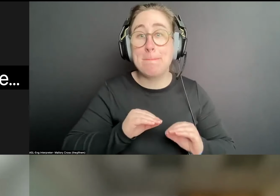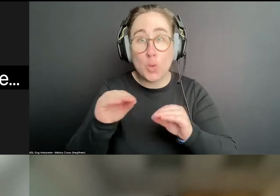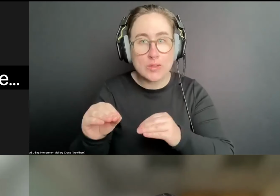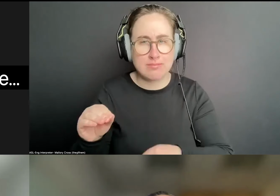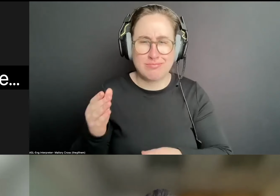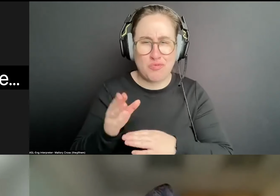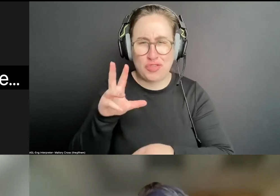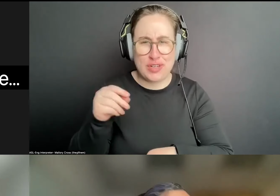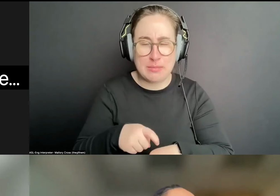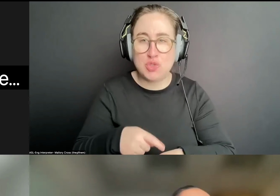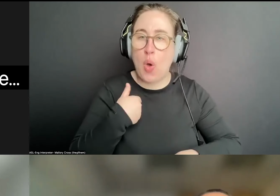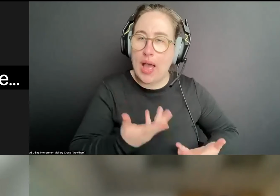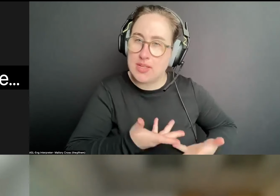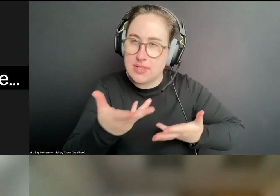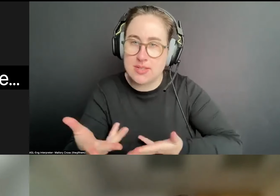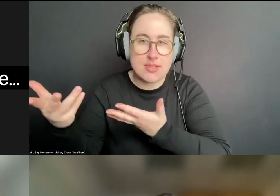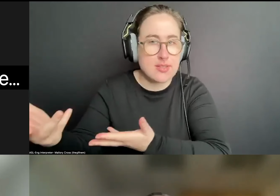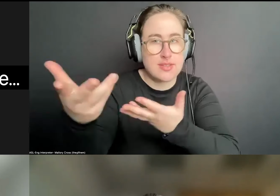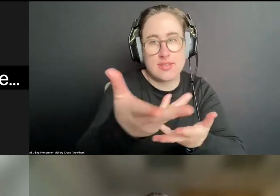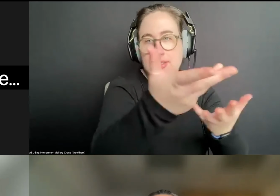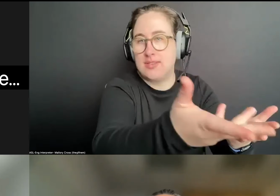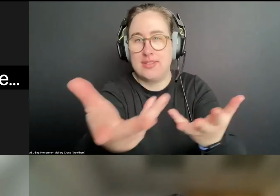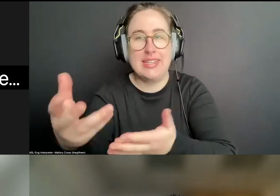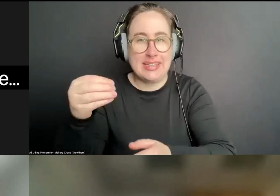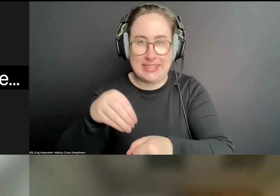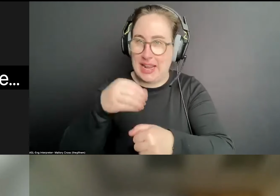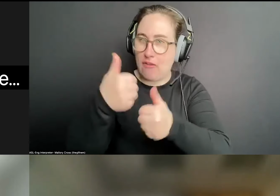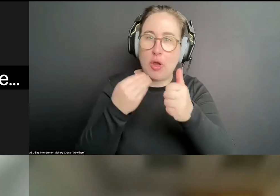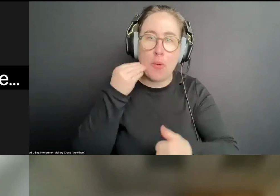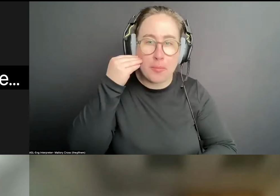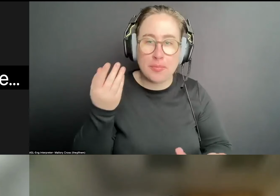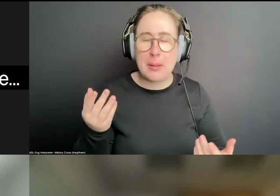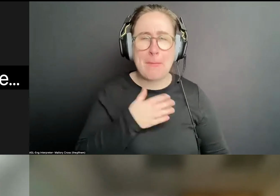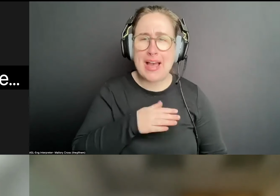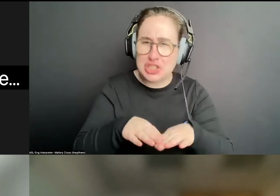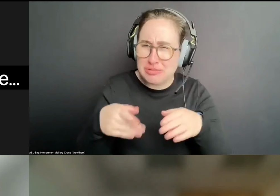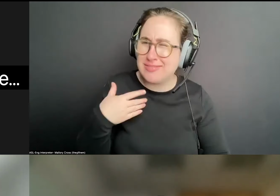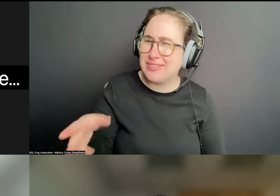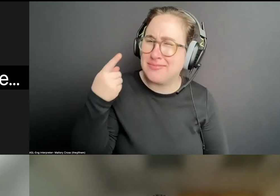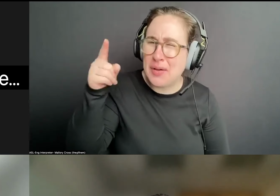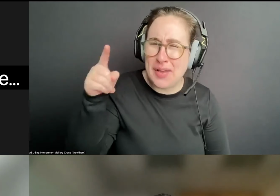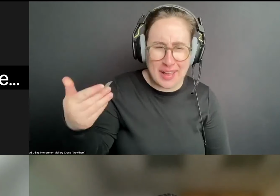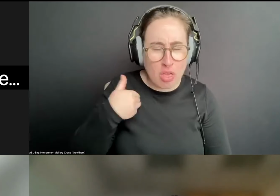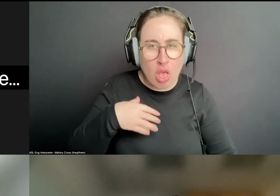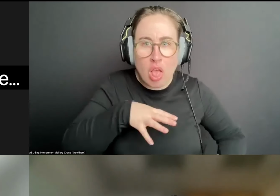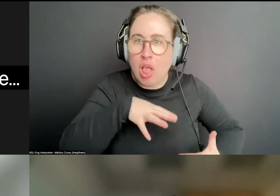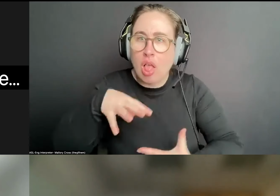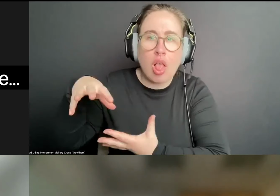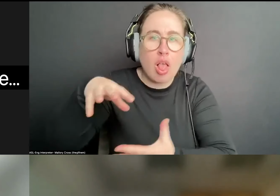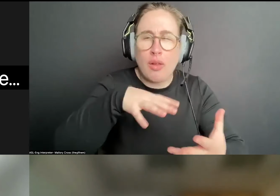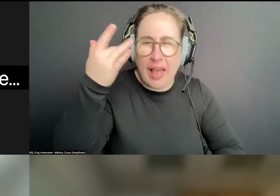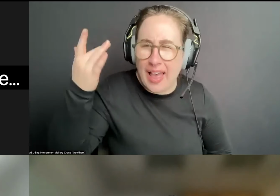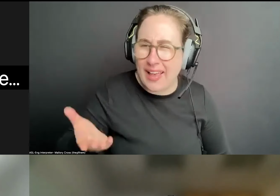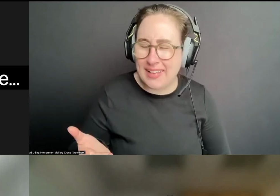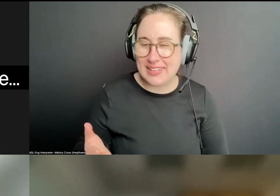And so it's, you know, I'm lugging them around, and my children are like, why do you have these? And I always just knew that they